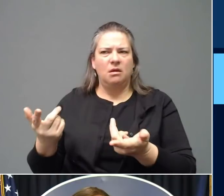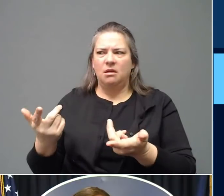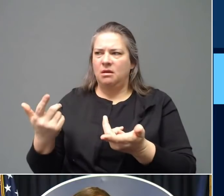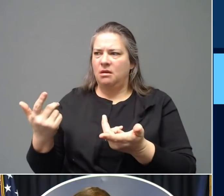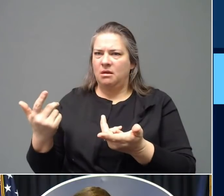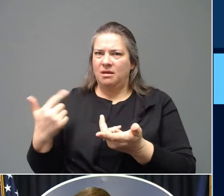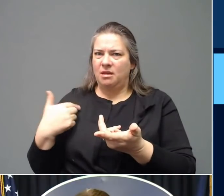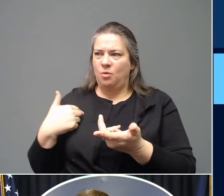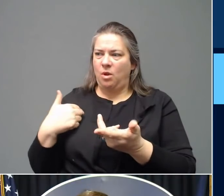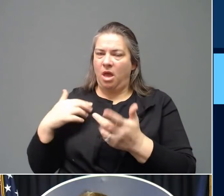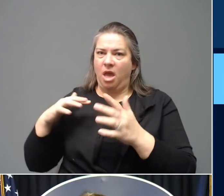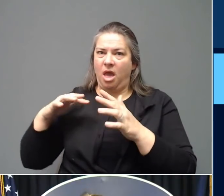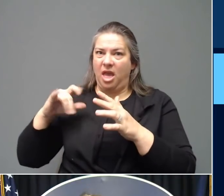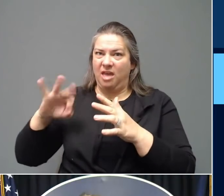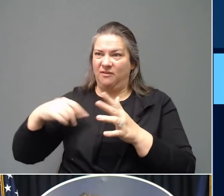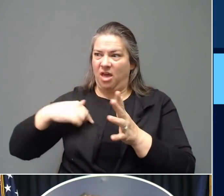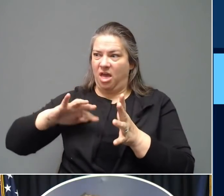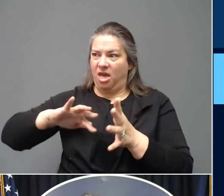out the window.